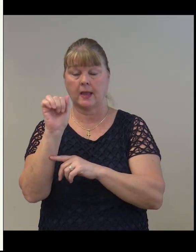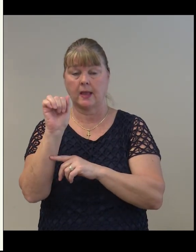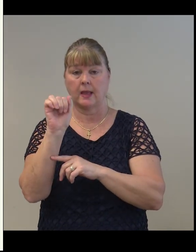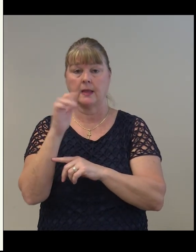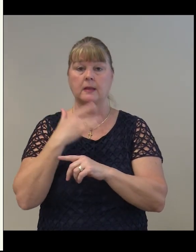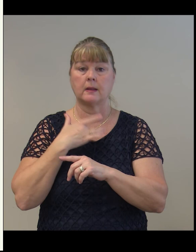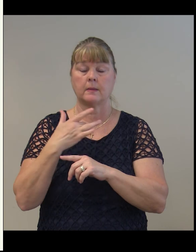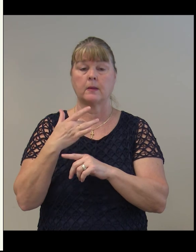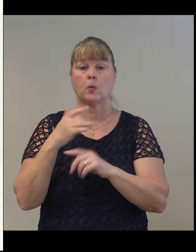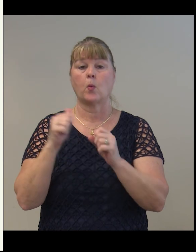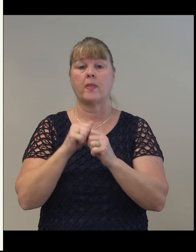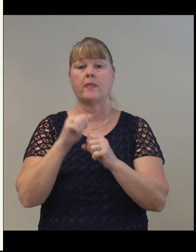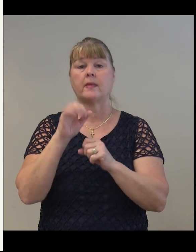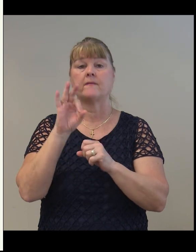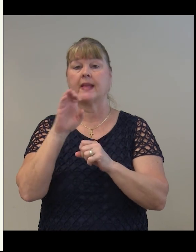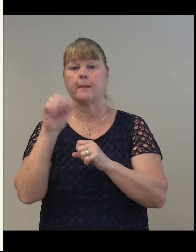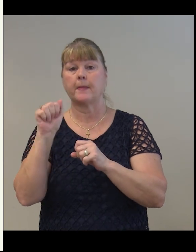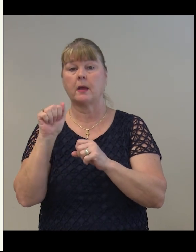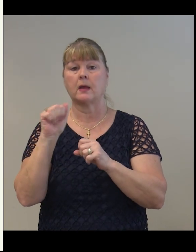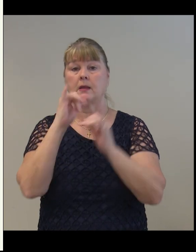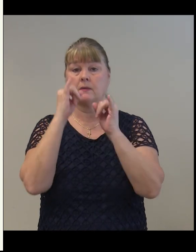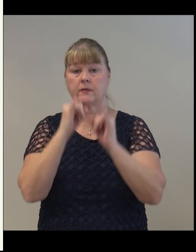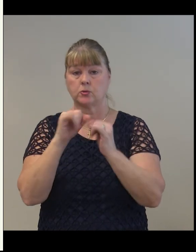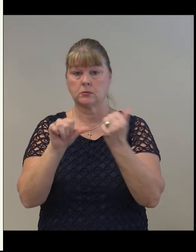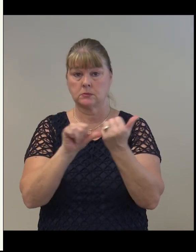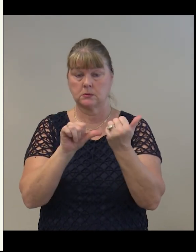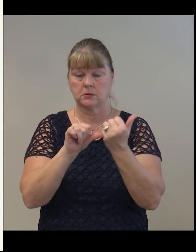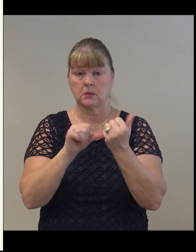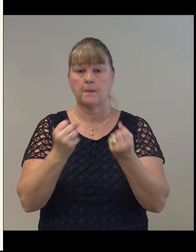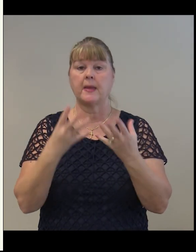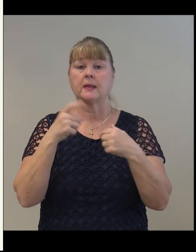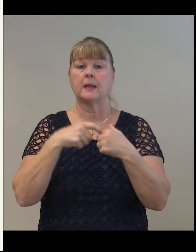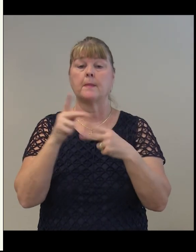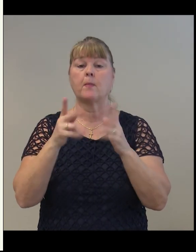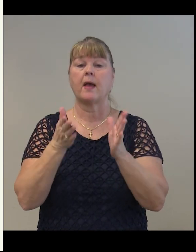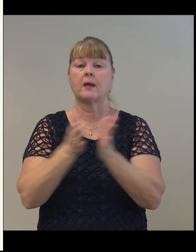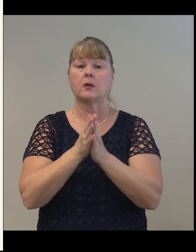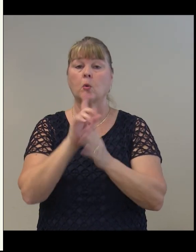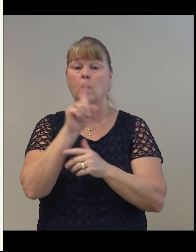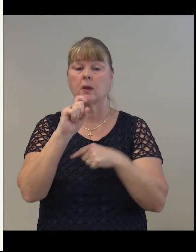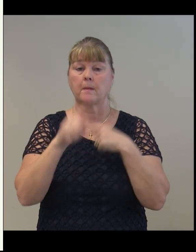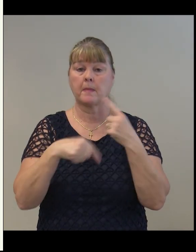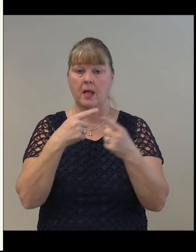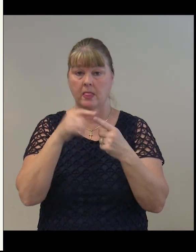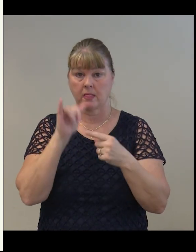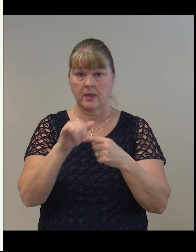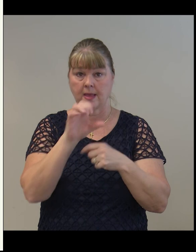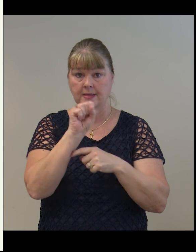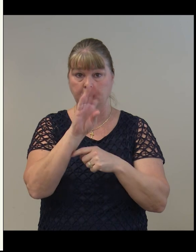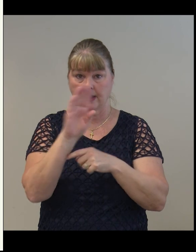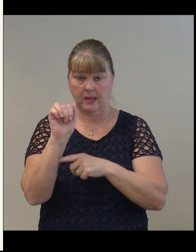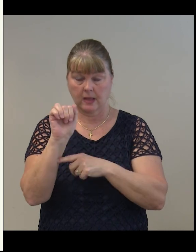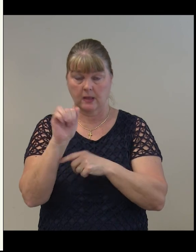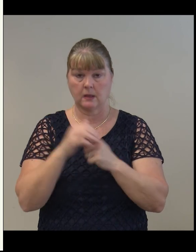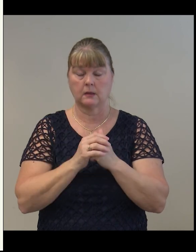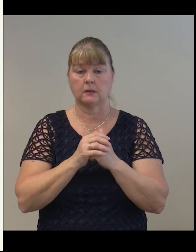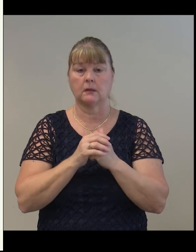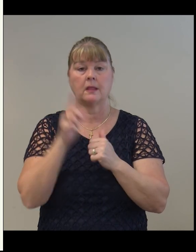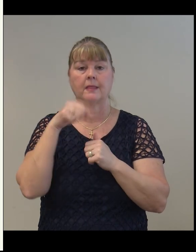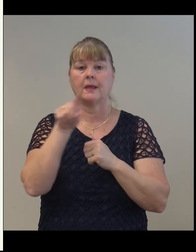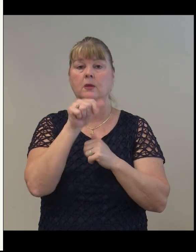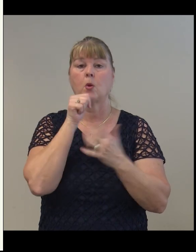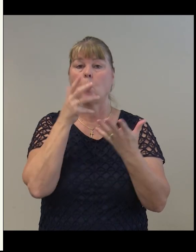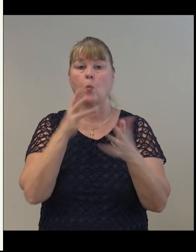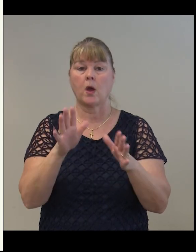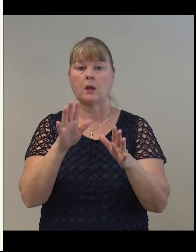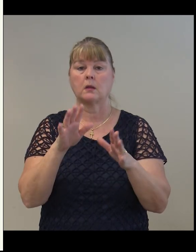SBA. It's typically coupled with FEMA individual assistance. A lot of times people have questions about SBA,